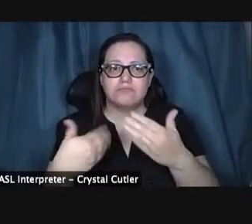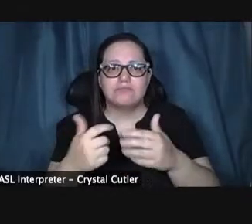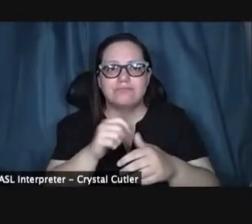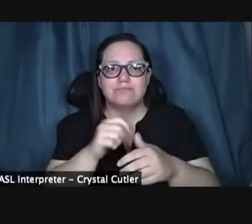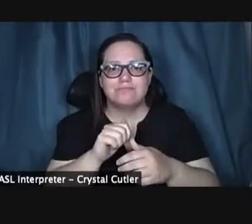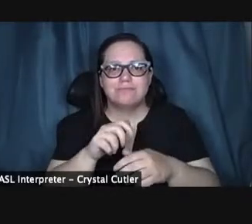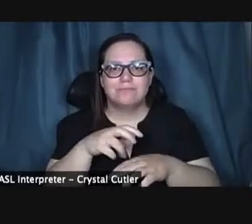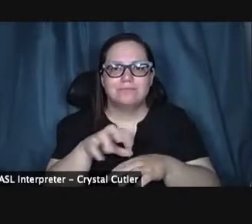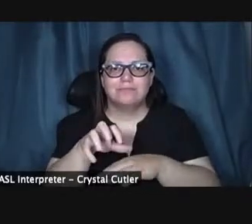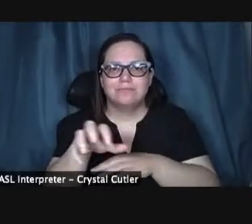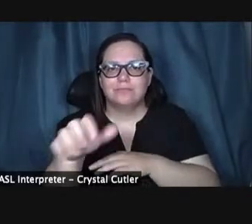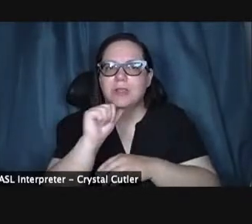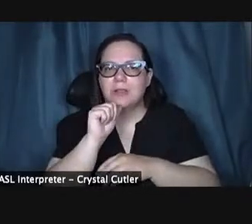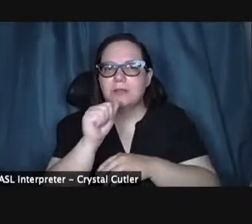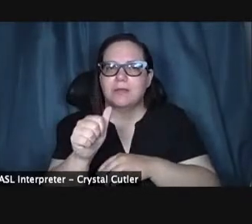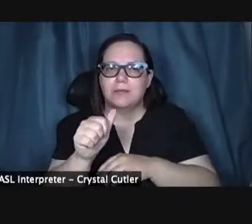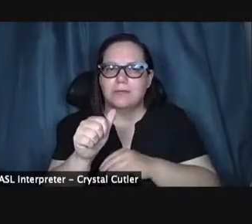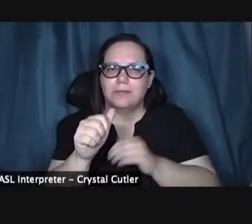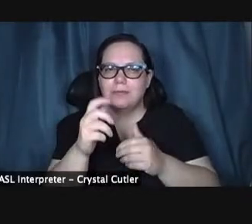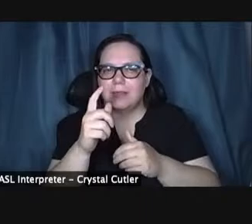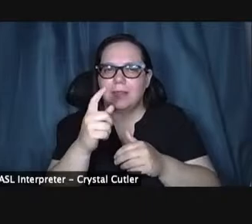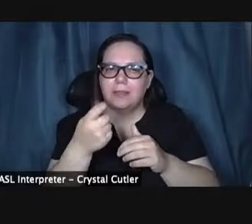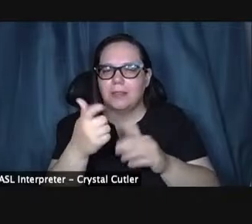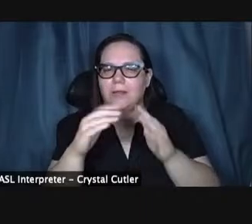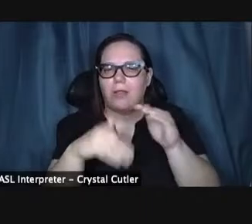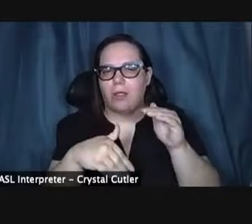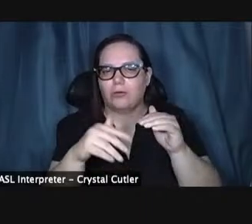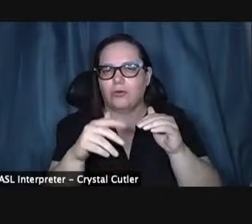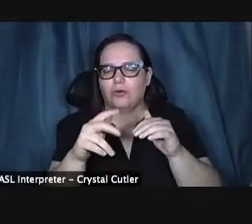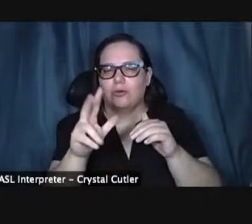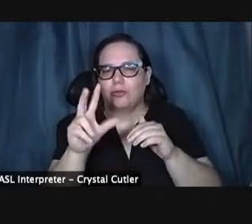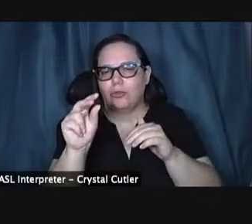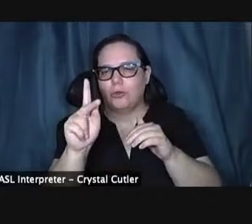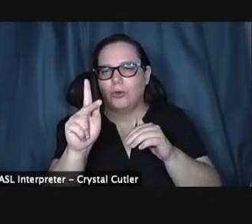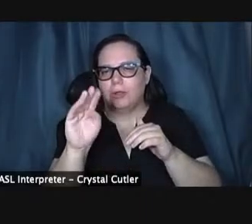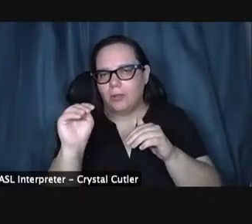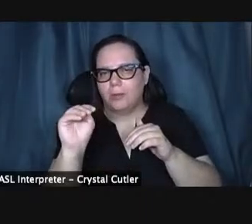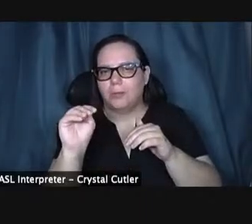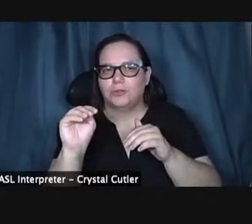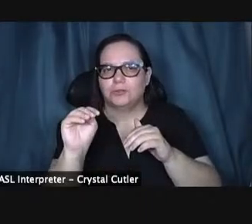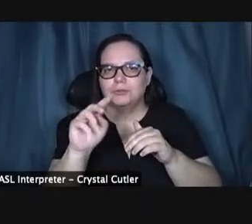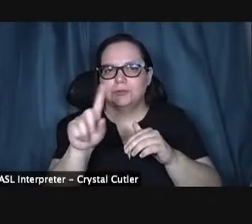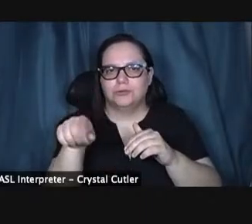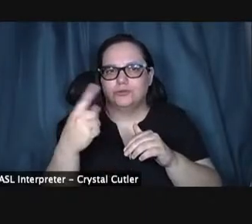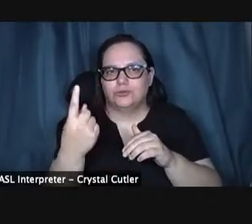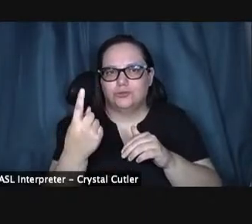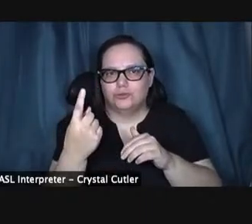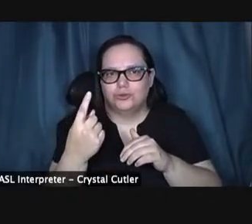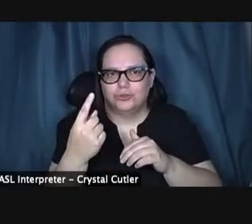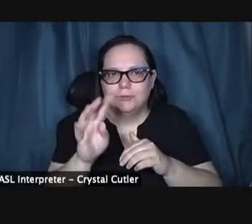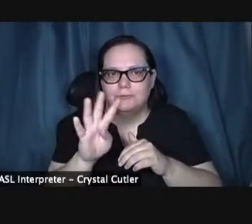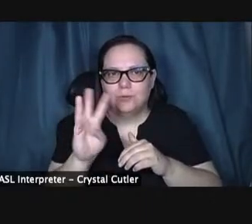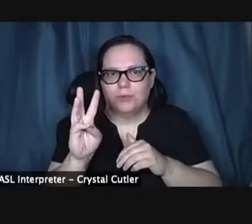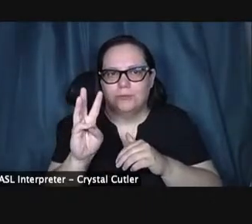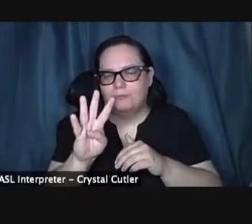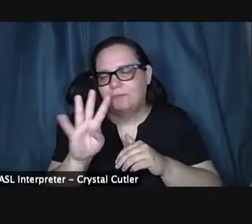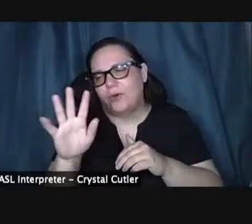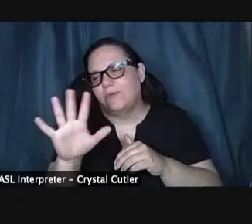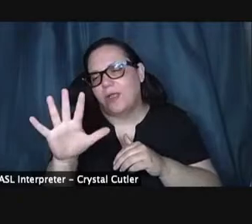in 106 days, which is pretty great. And actually just 45 days of operation. The other days is when we're in